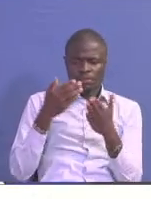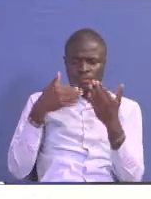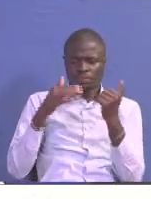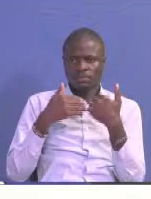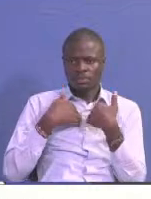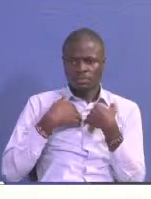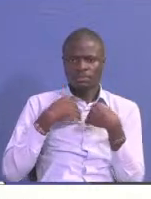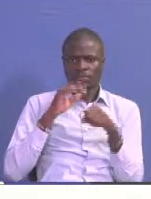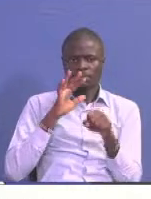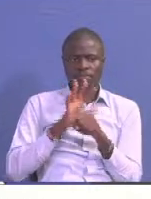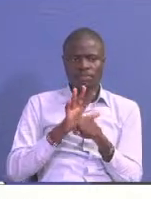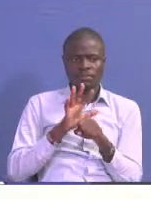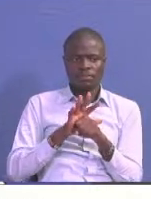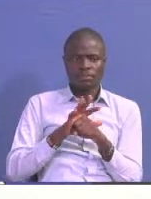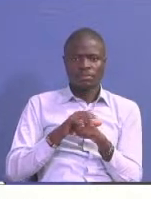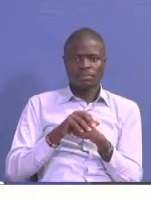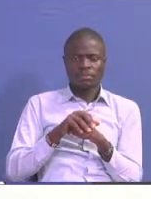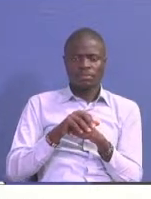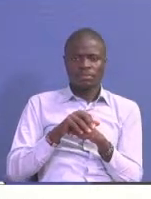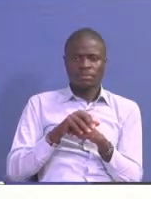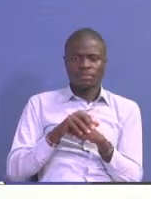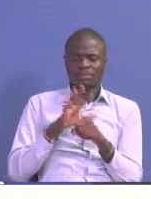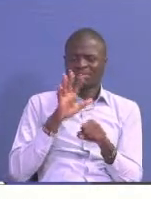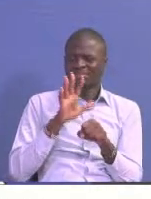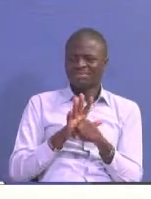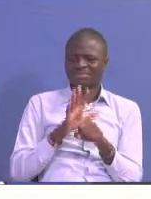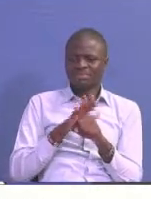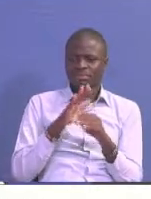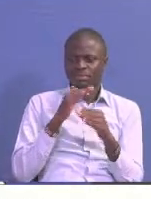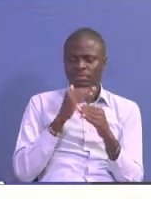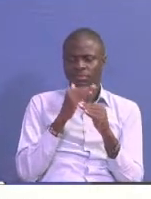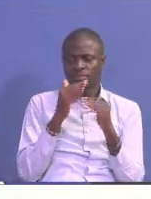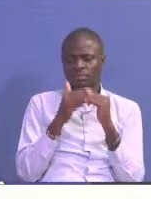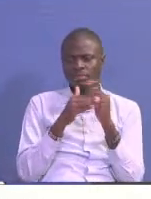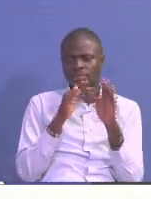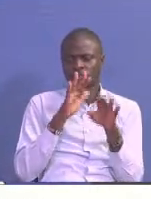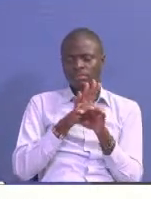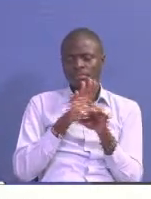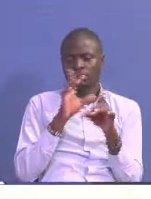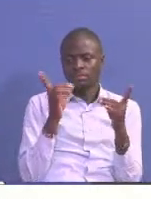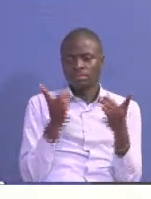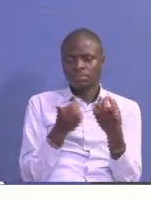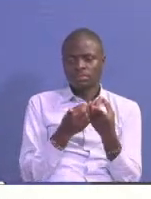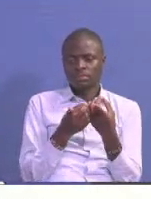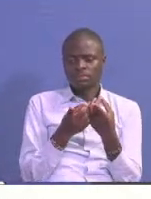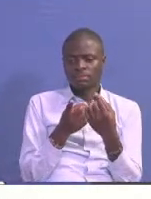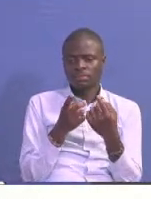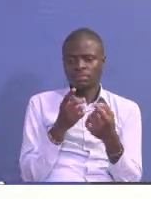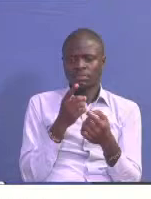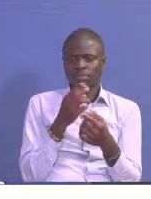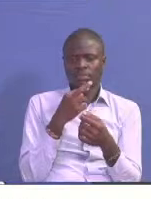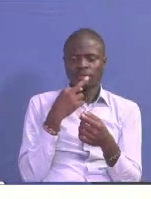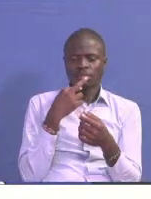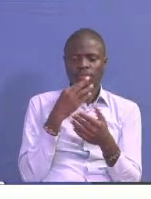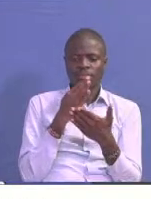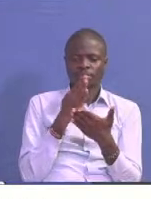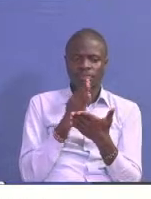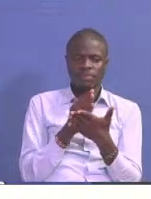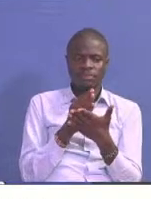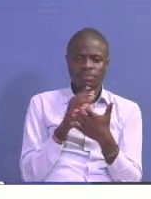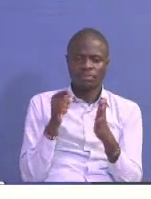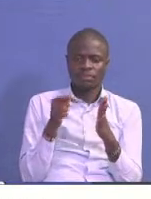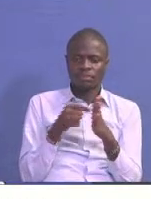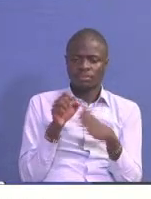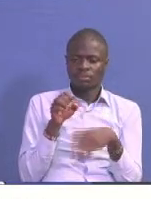lot of transformations, a lot of buildings, a lot of new departments, and really the results can be